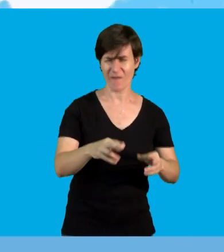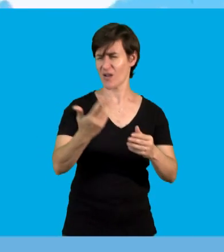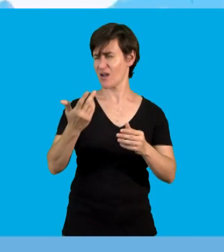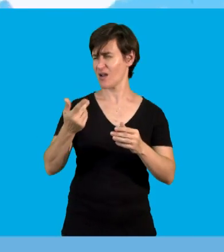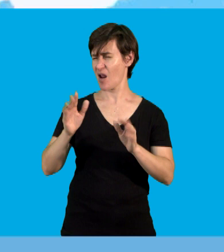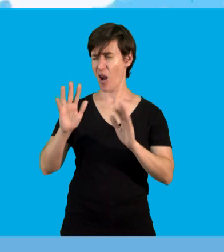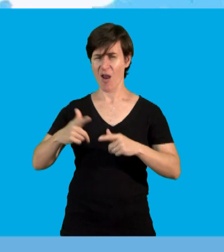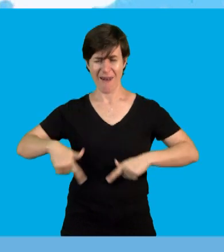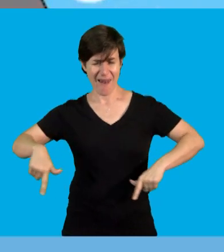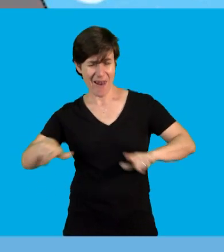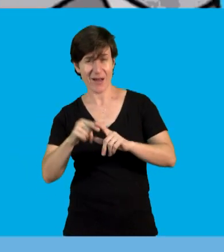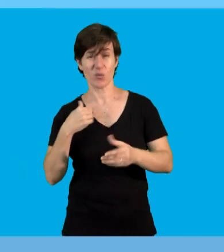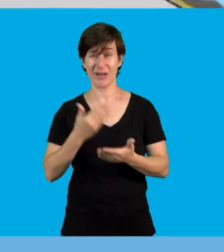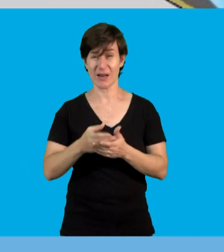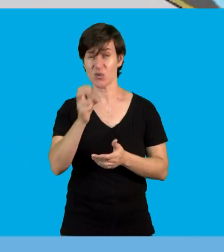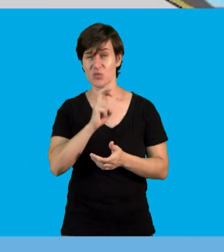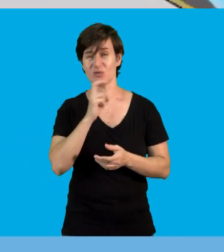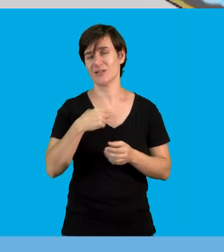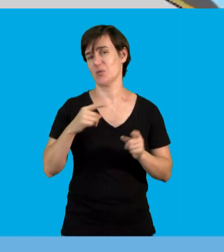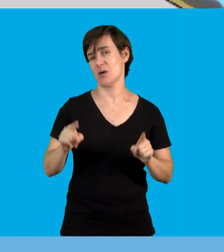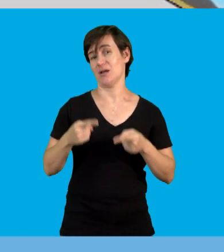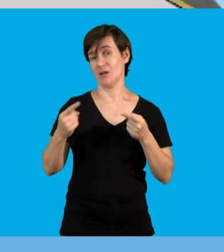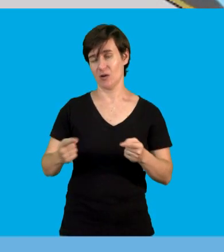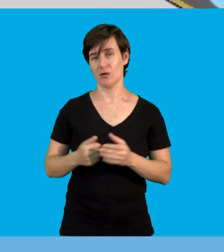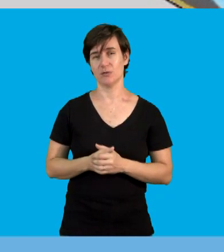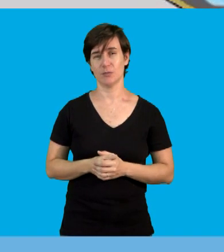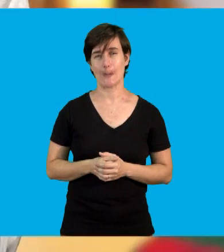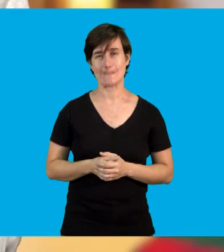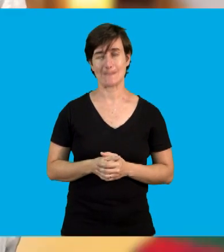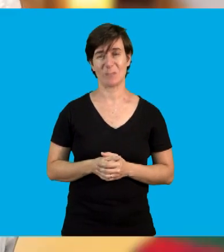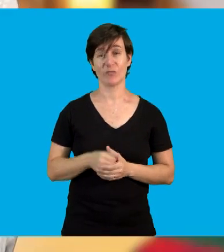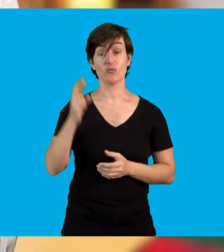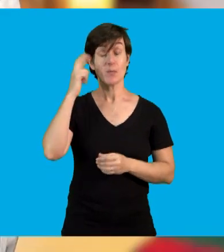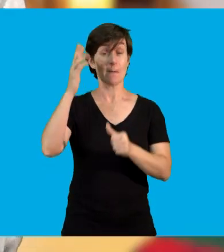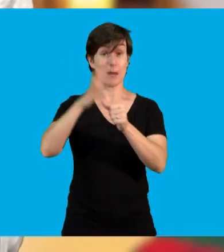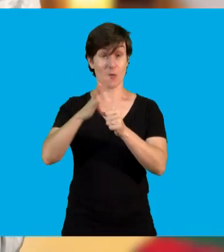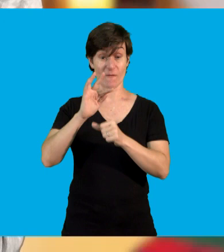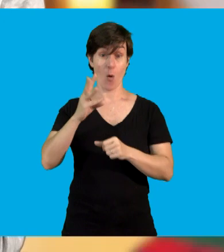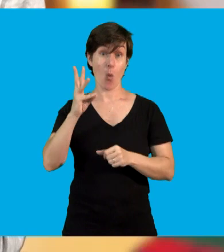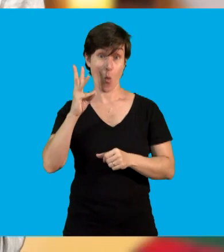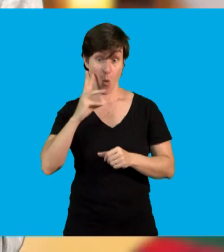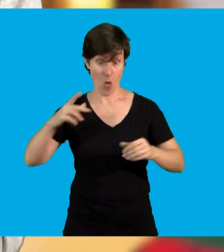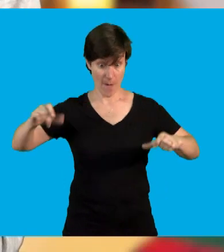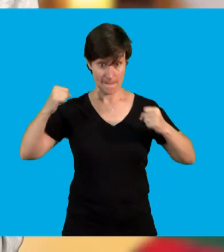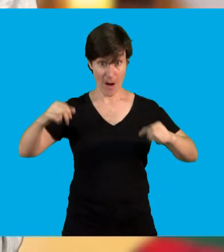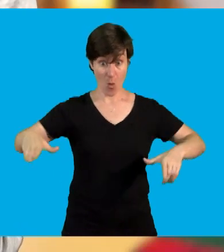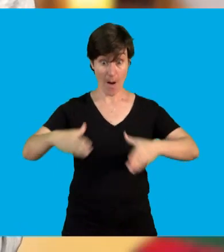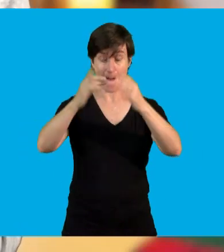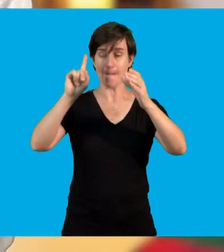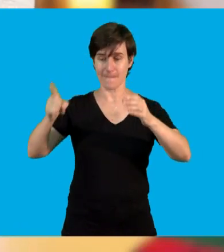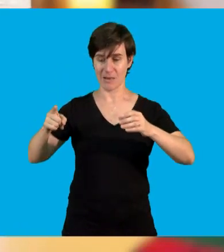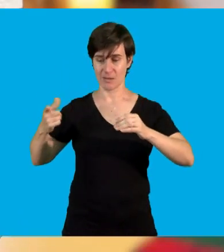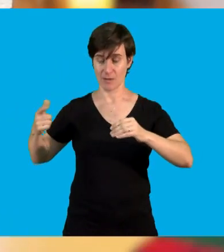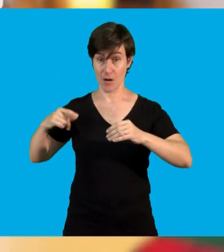any high-lying water sources that we can use. Remember that this is based on the falling water. So if we don't have high-lying water that